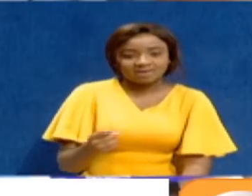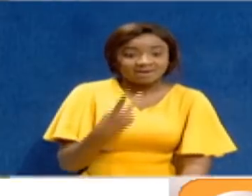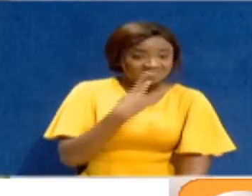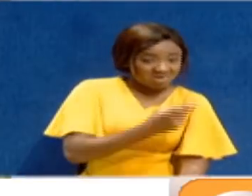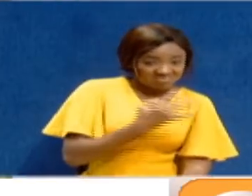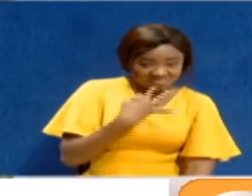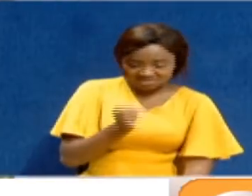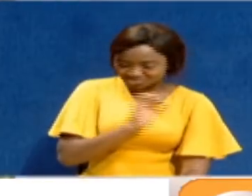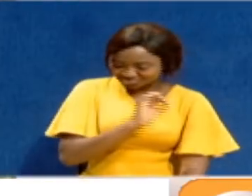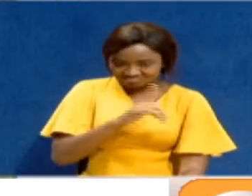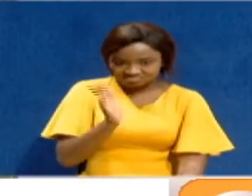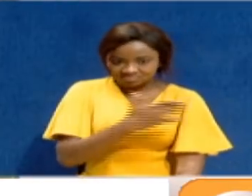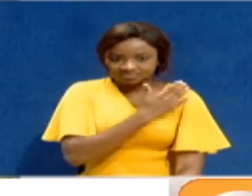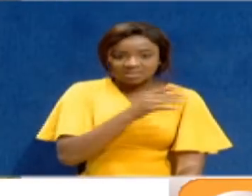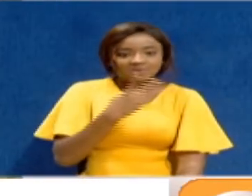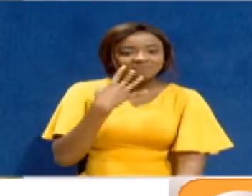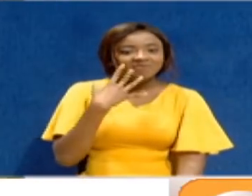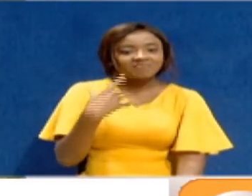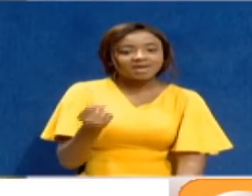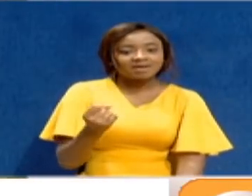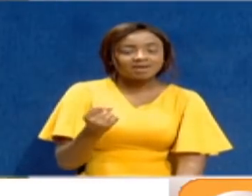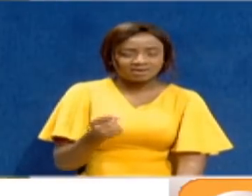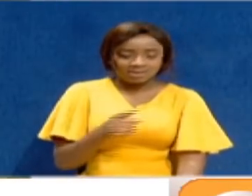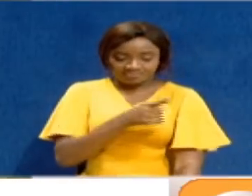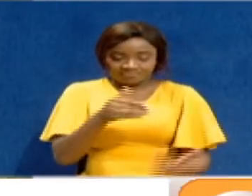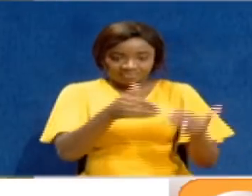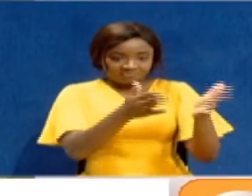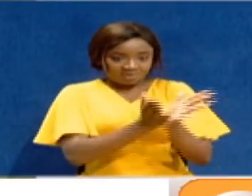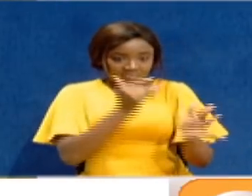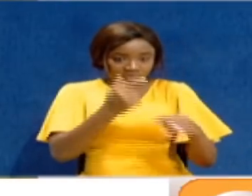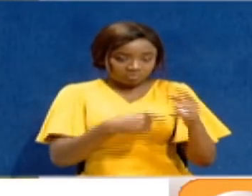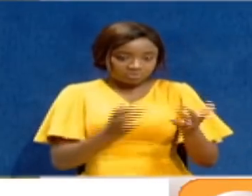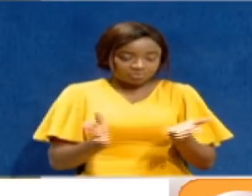wanataka 500. Lifede's family is still fundraising